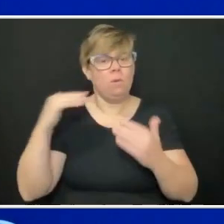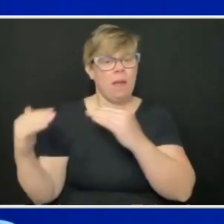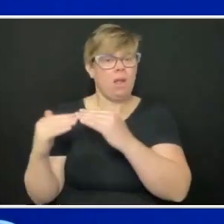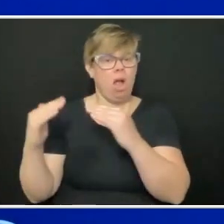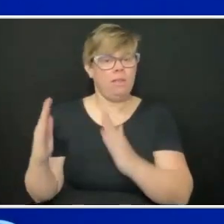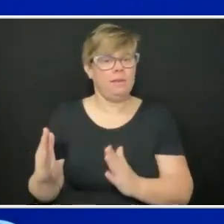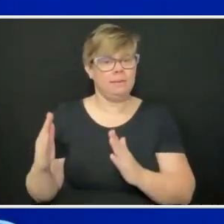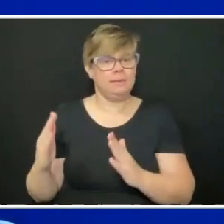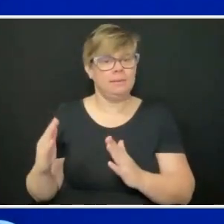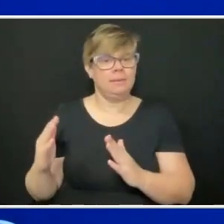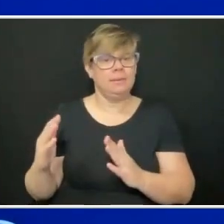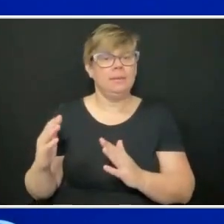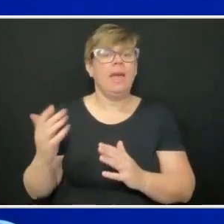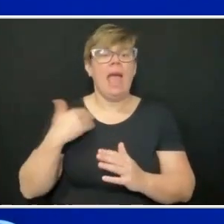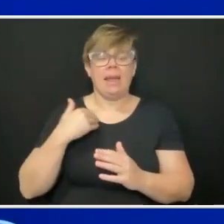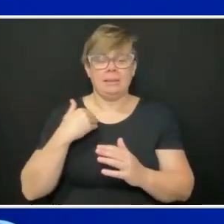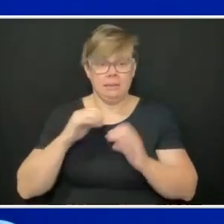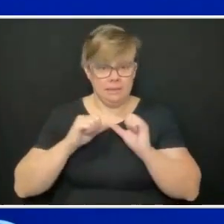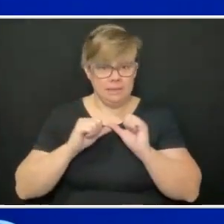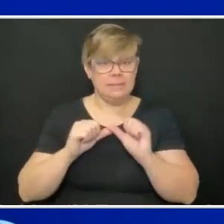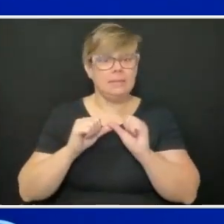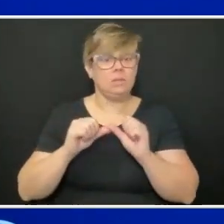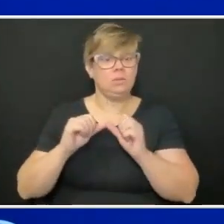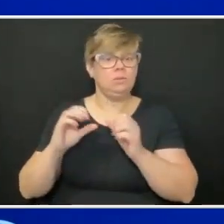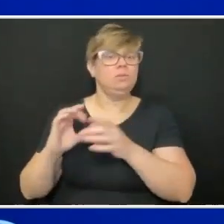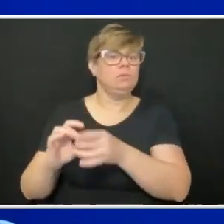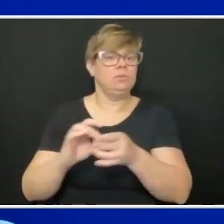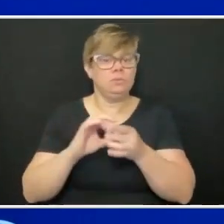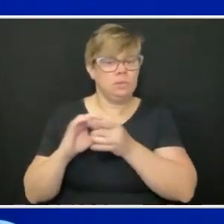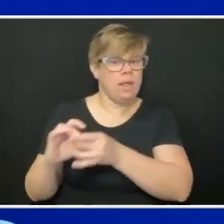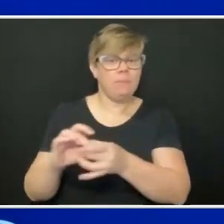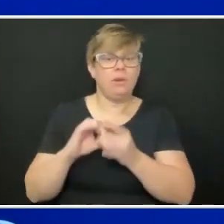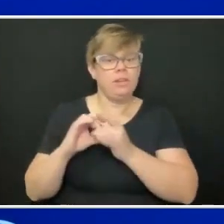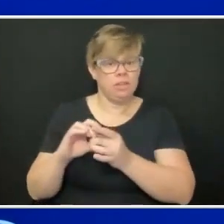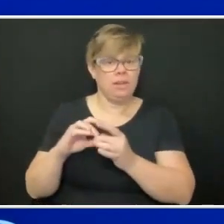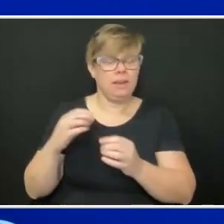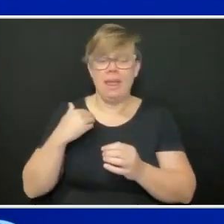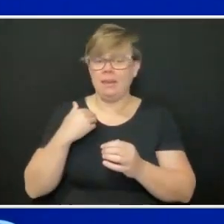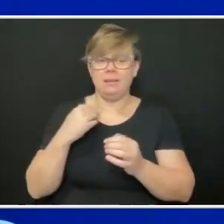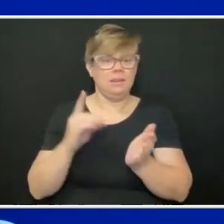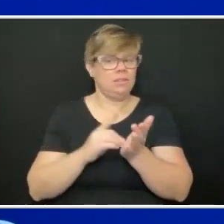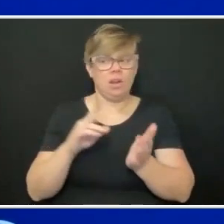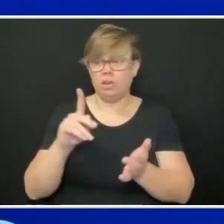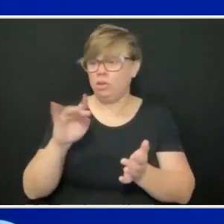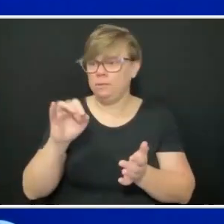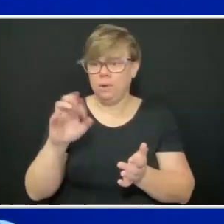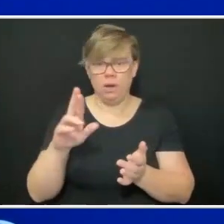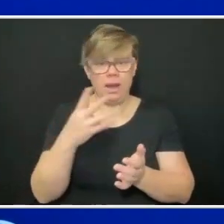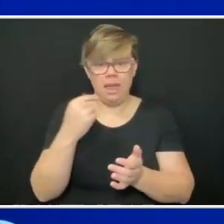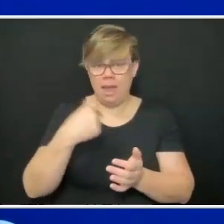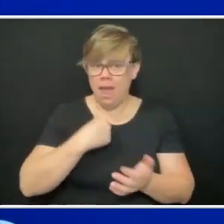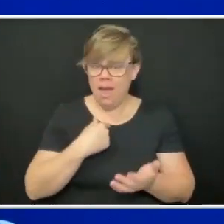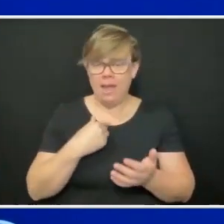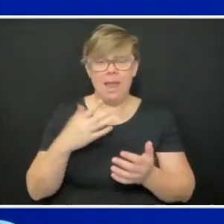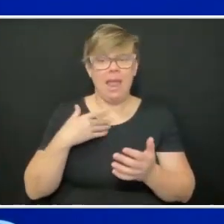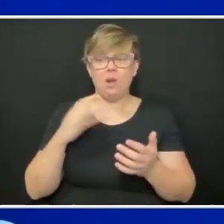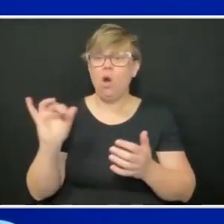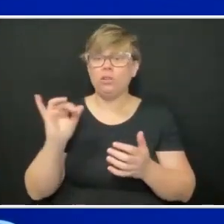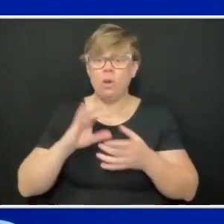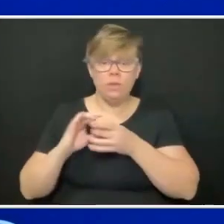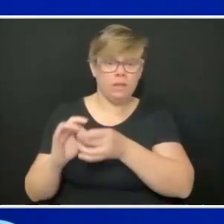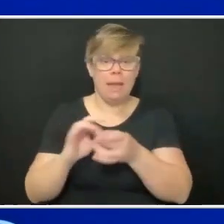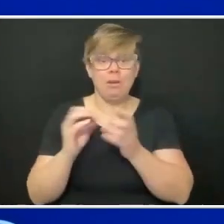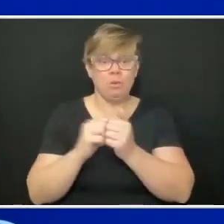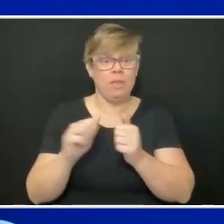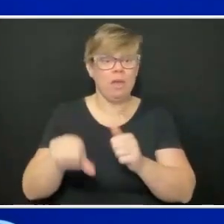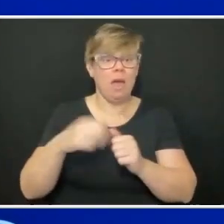continued collaboration. Again, we collaborate all the time, Dr. Kumar and I and other guests, but also the collaboration with other institutions as well.